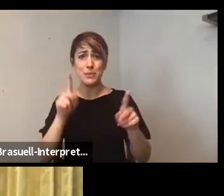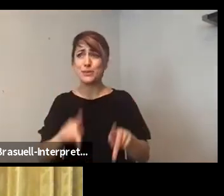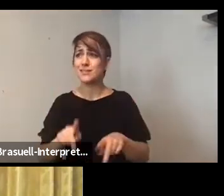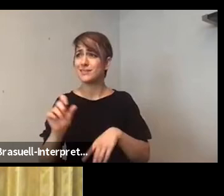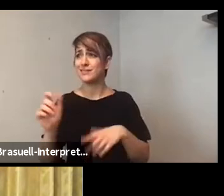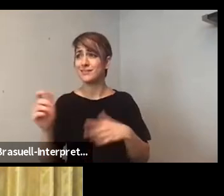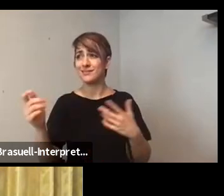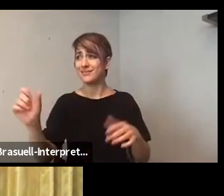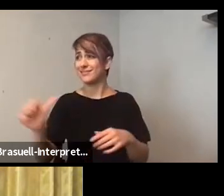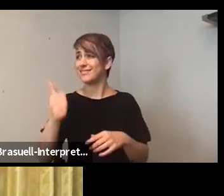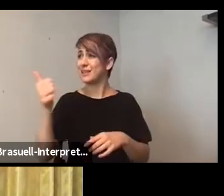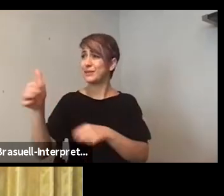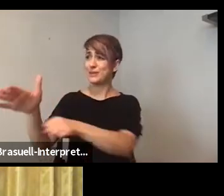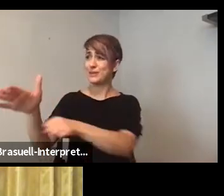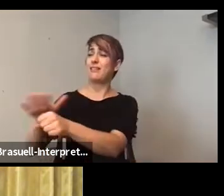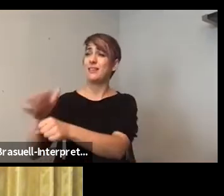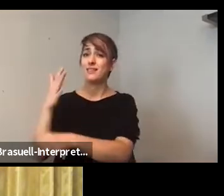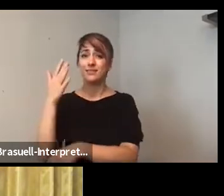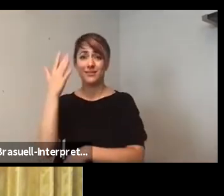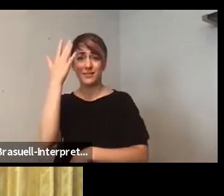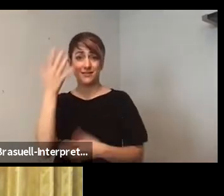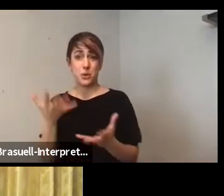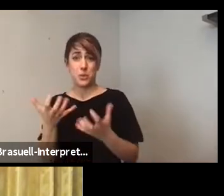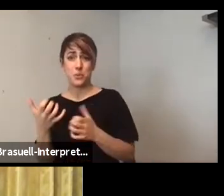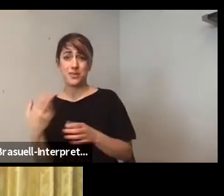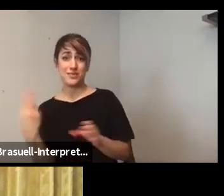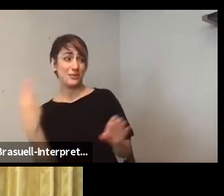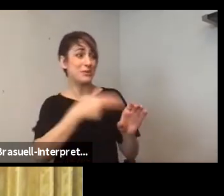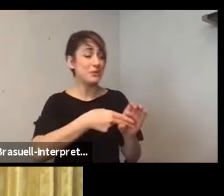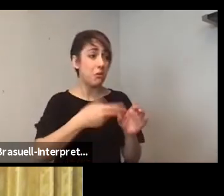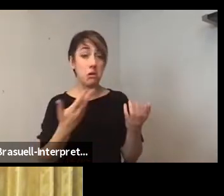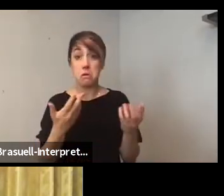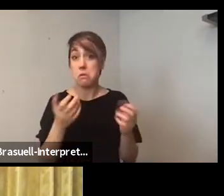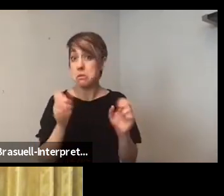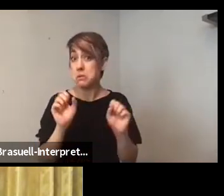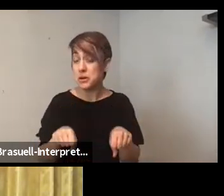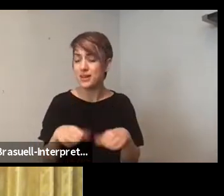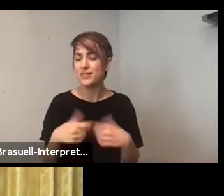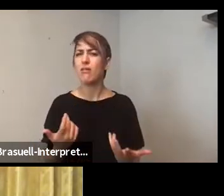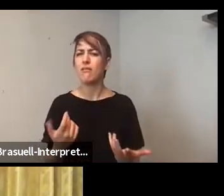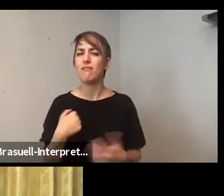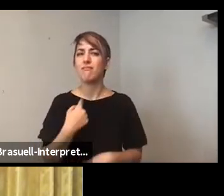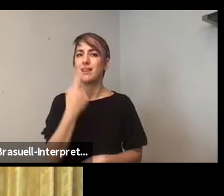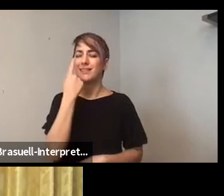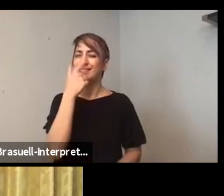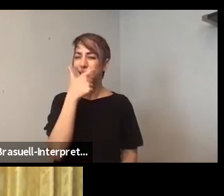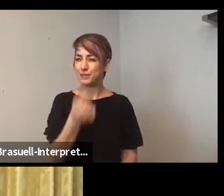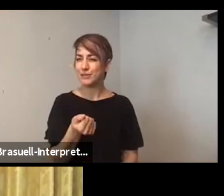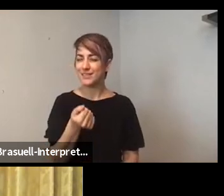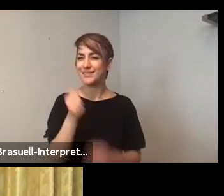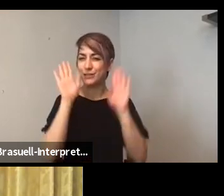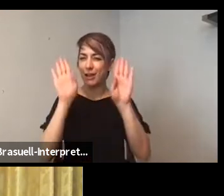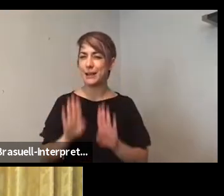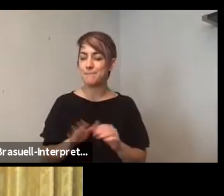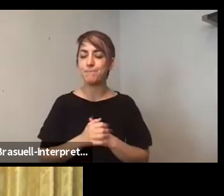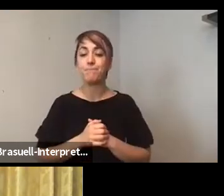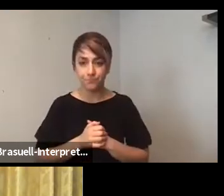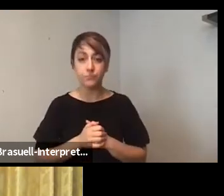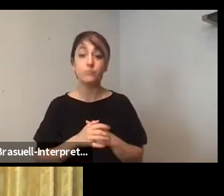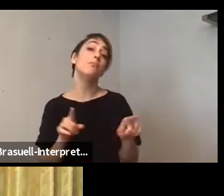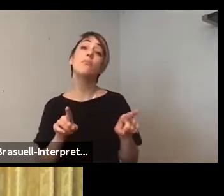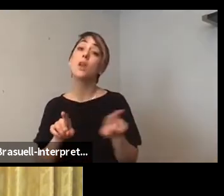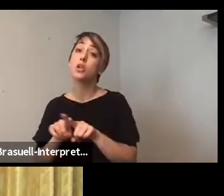their own work, so I think this is great to do that here. And I want to share also